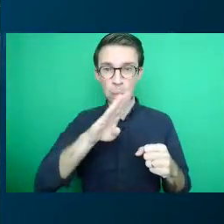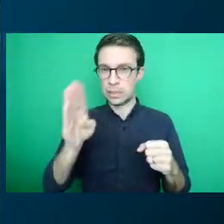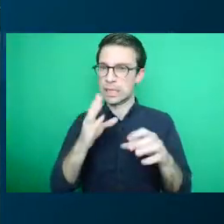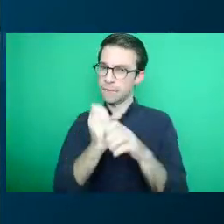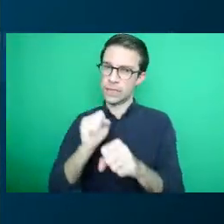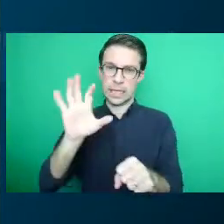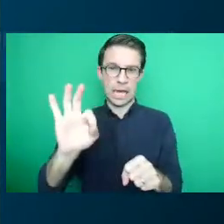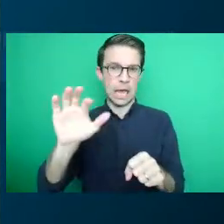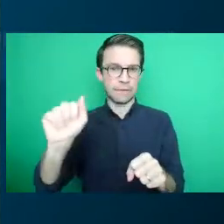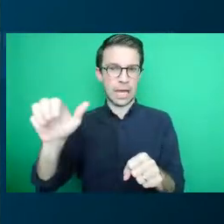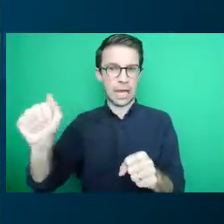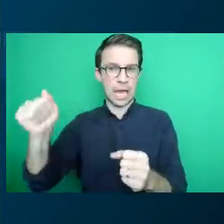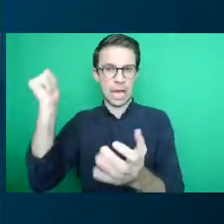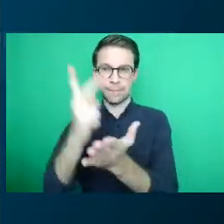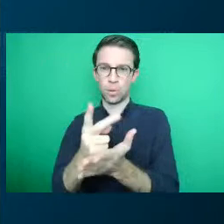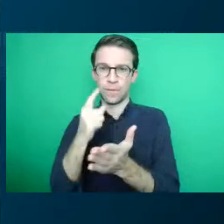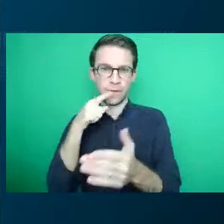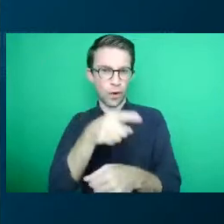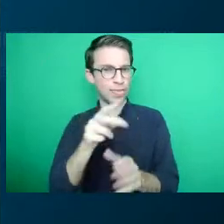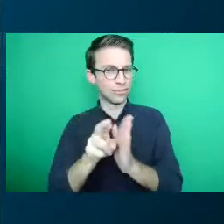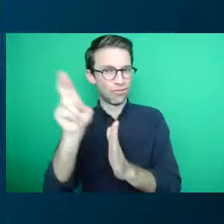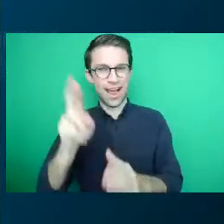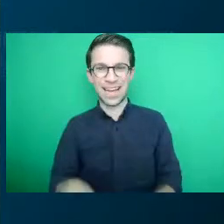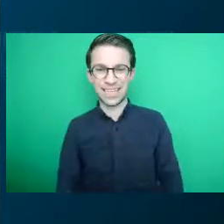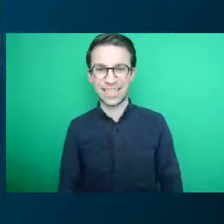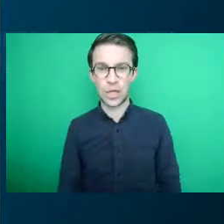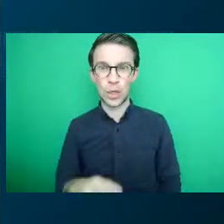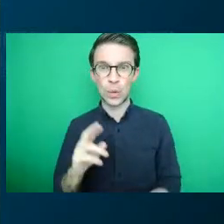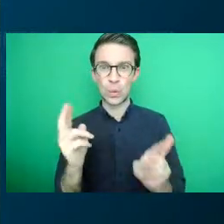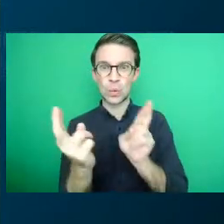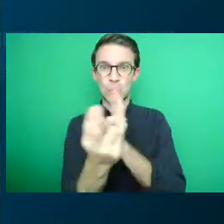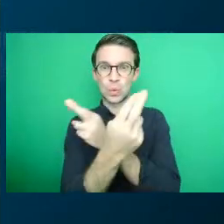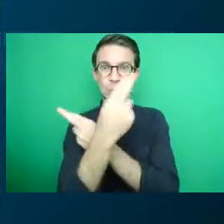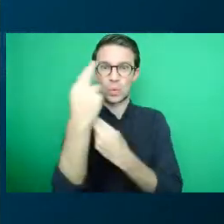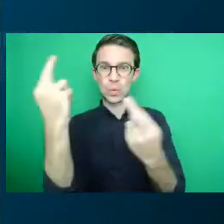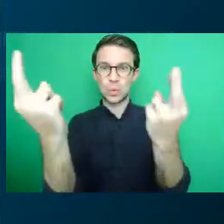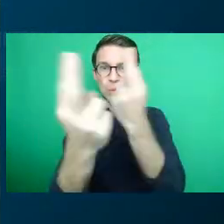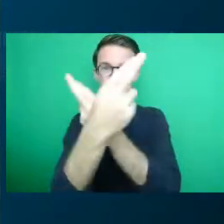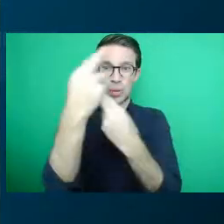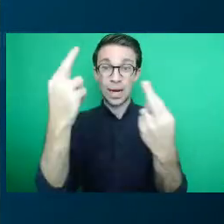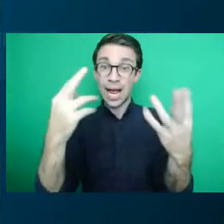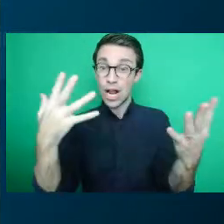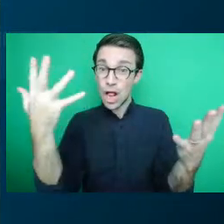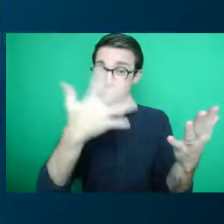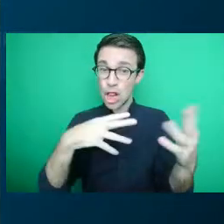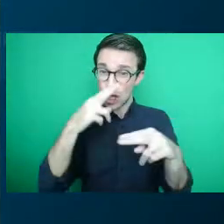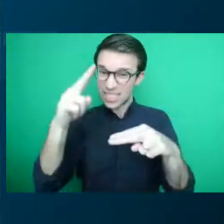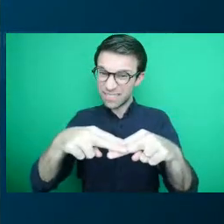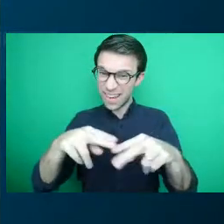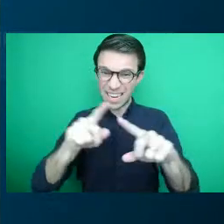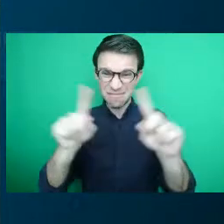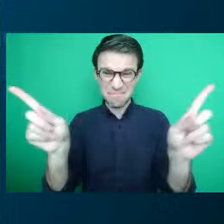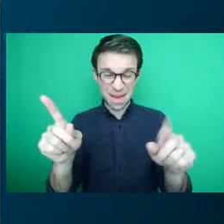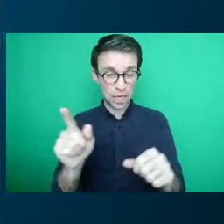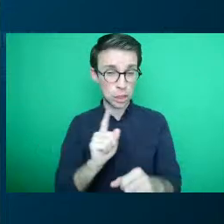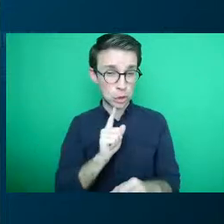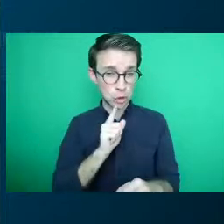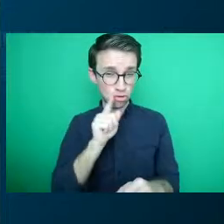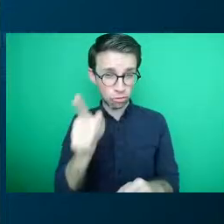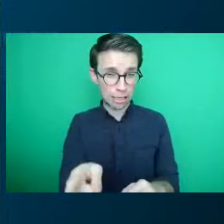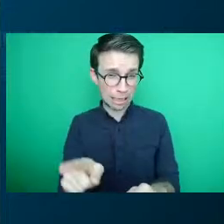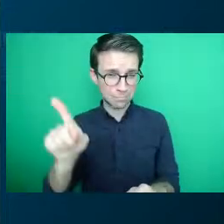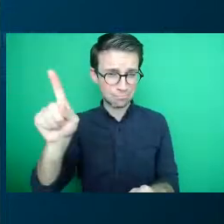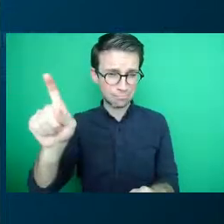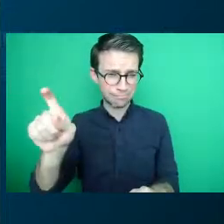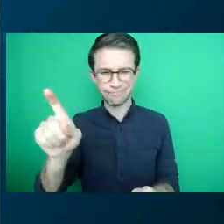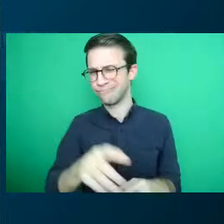these rockets, am I? Again, while this looks like a very fun rocket to launch, it doesn't look like a very realistic rocket to launch. And if we